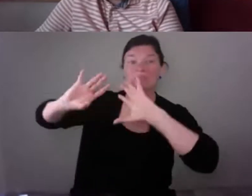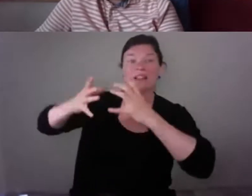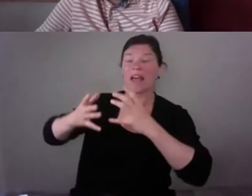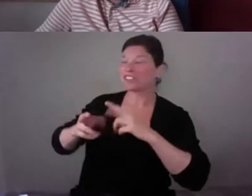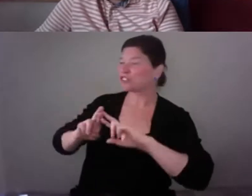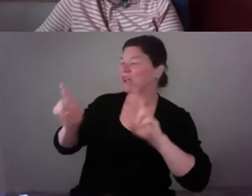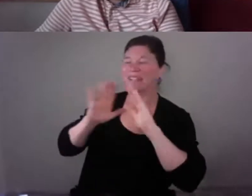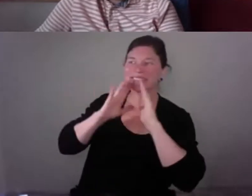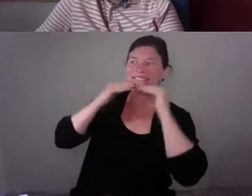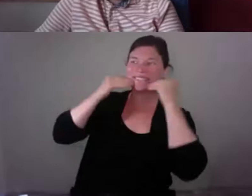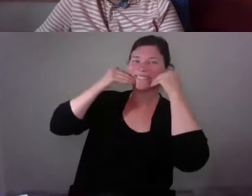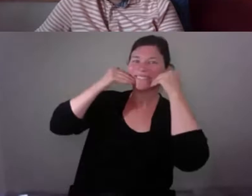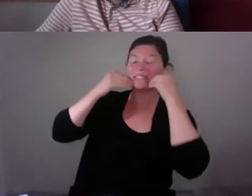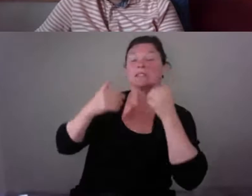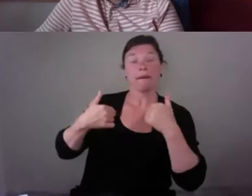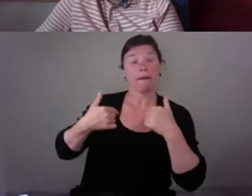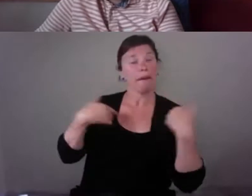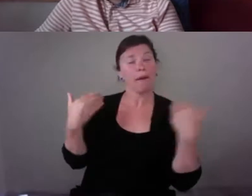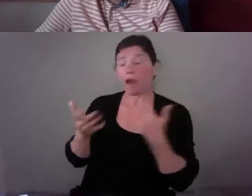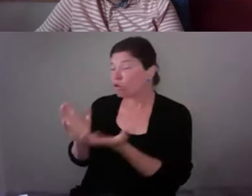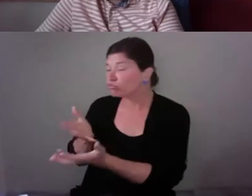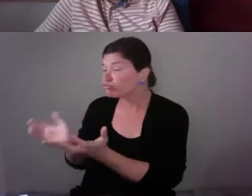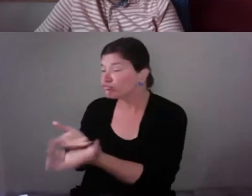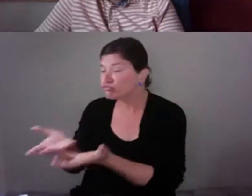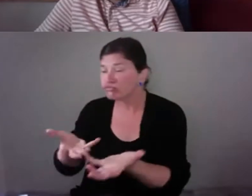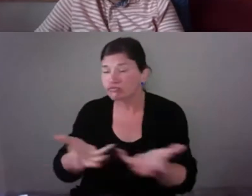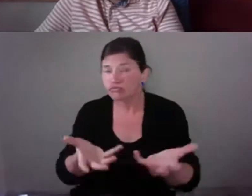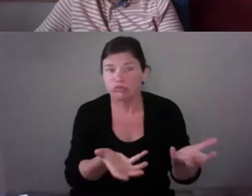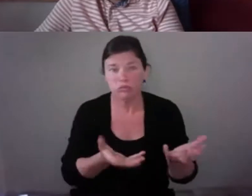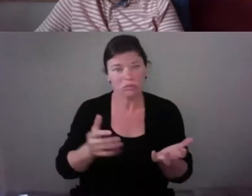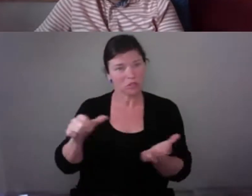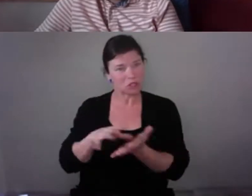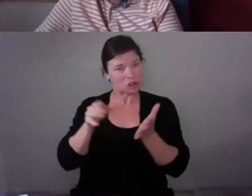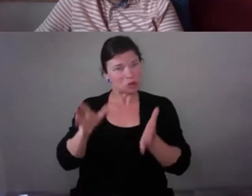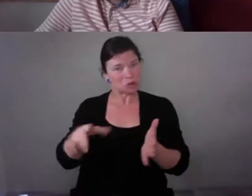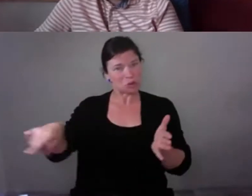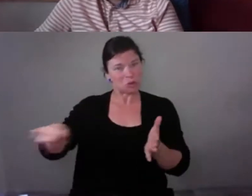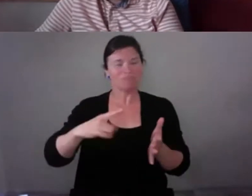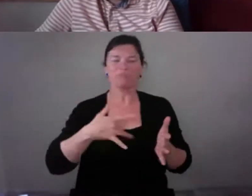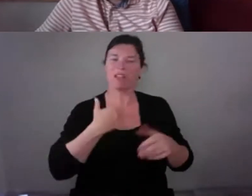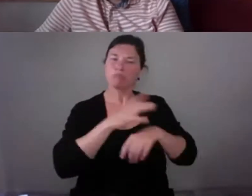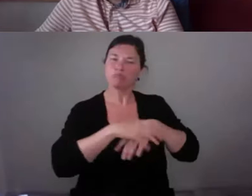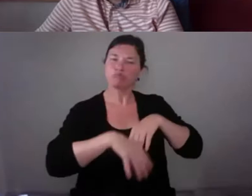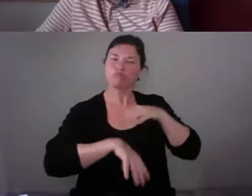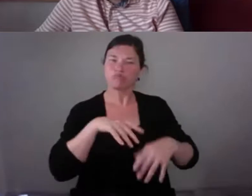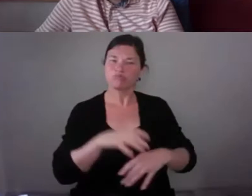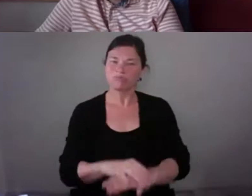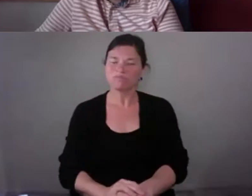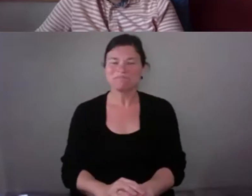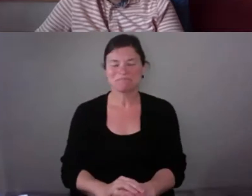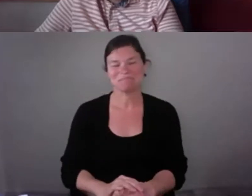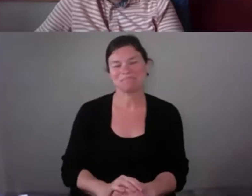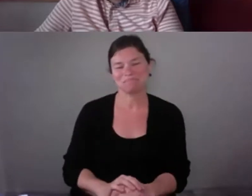and I talk to them, and and I and they just love having a great